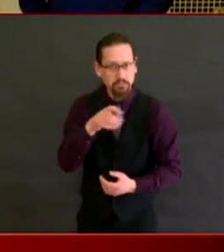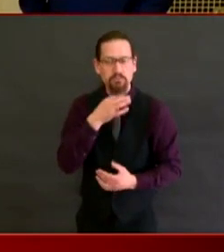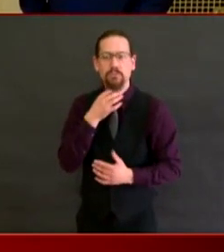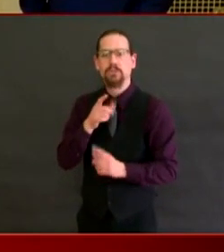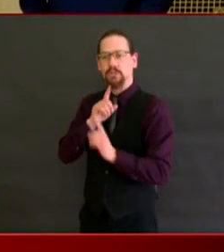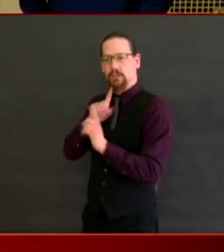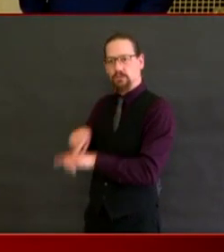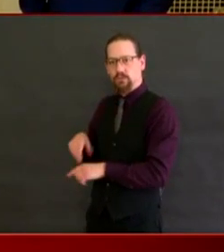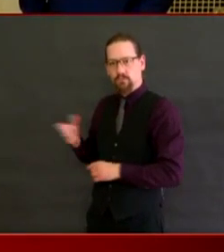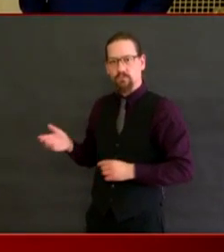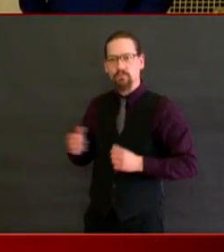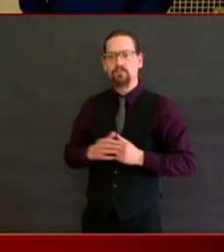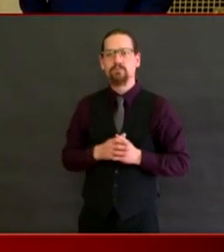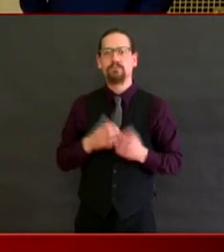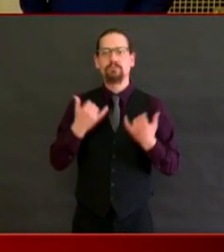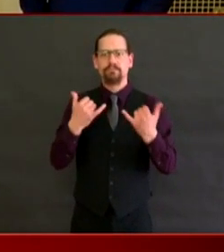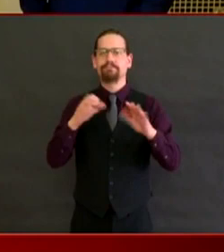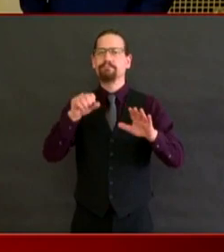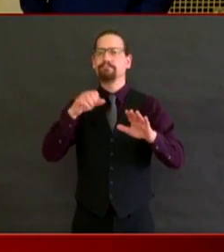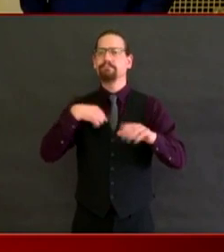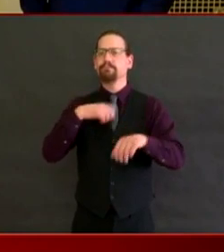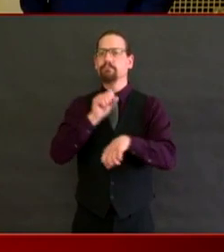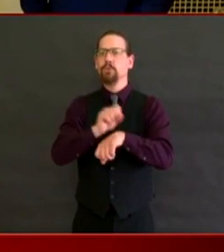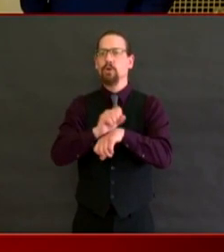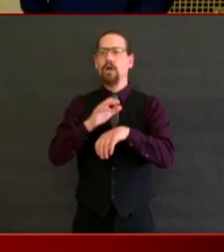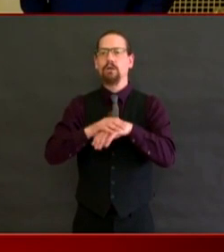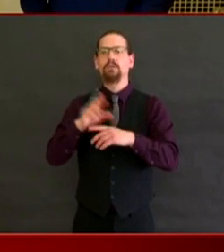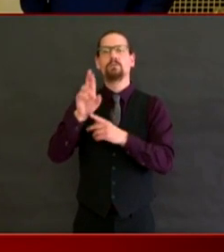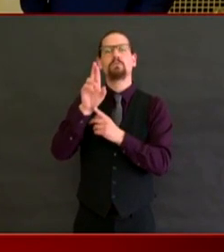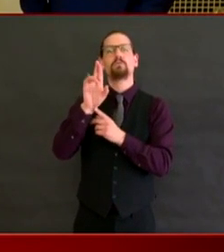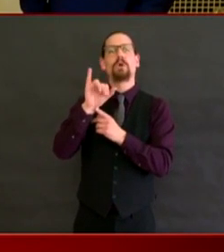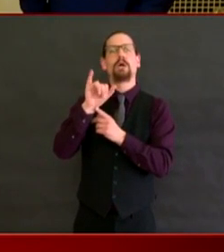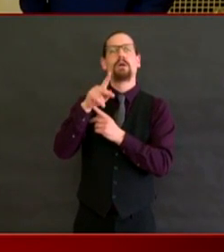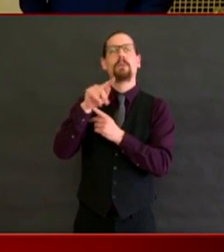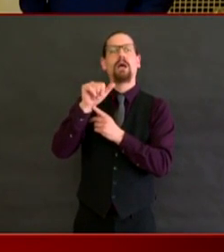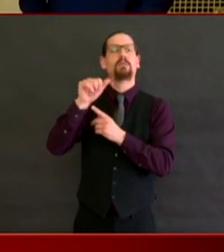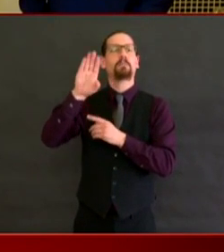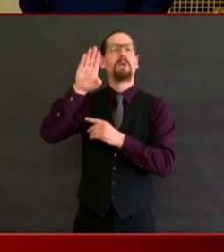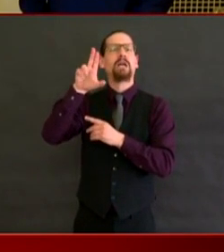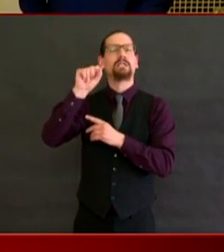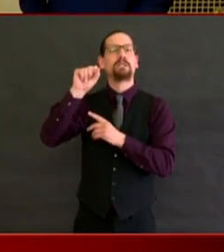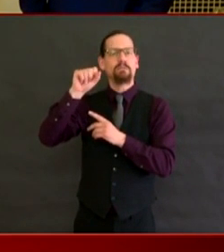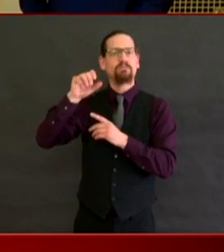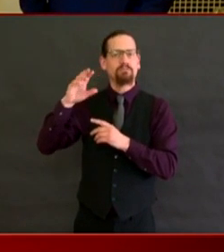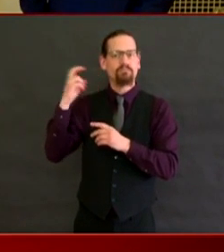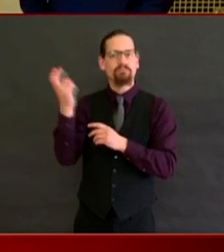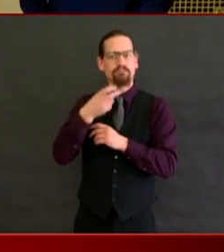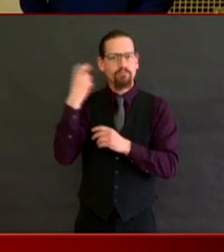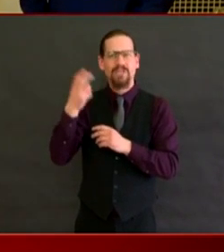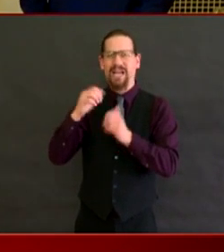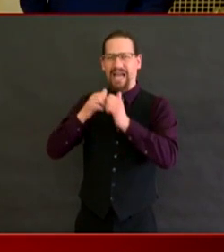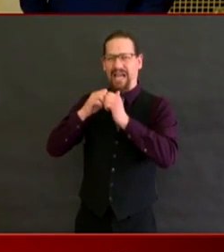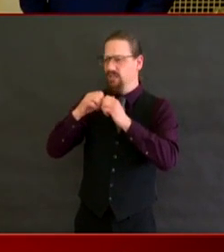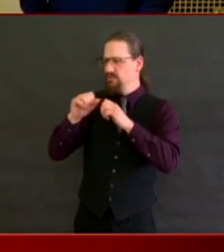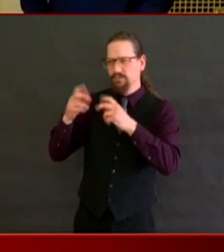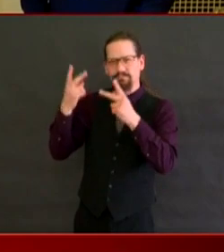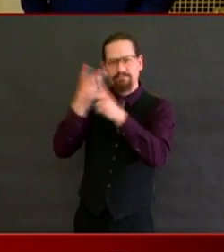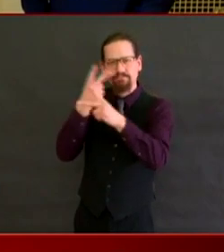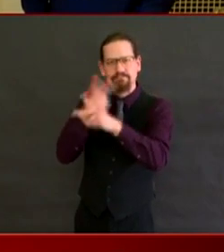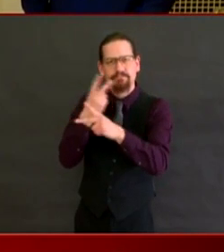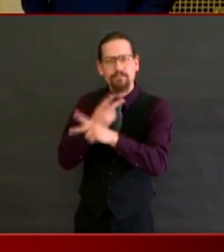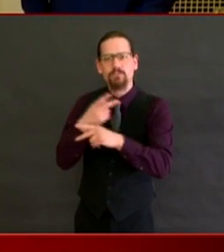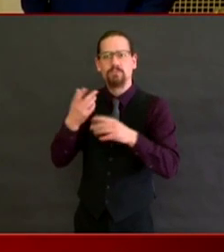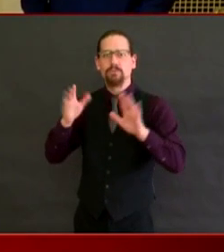working with RIPTA to make more public transportation available to the test sites, also working with